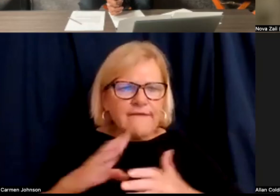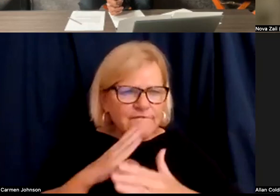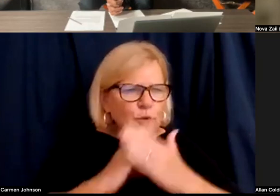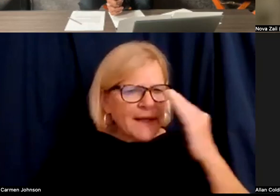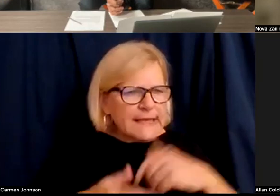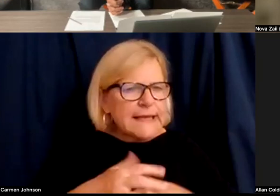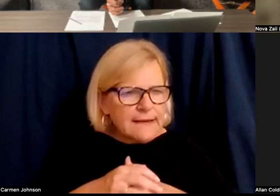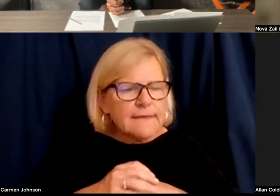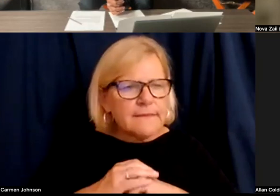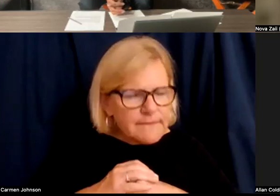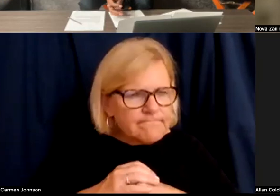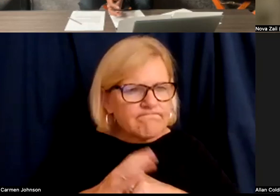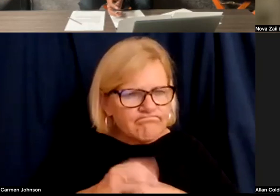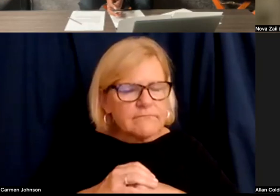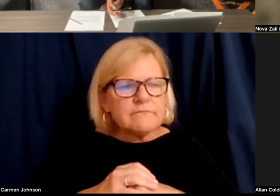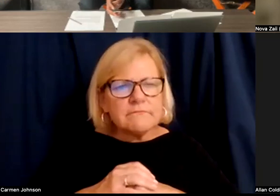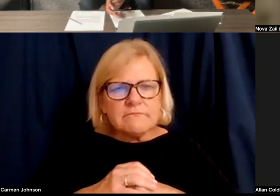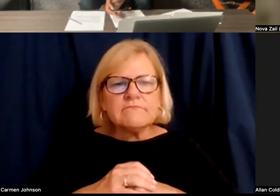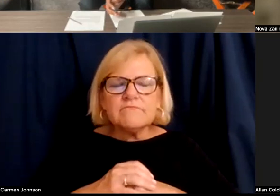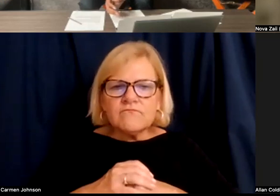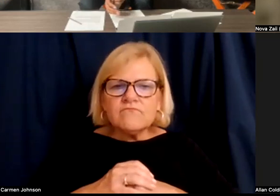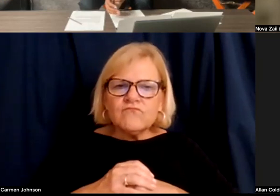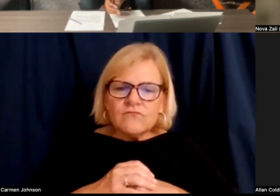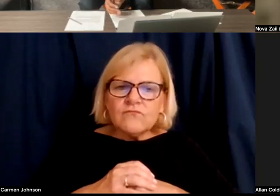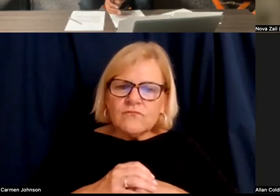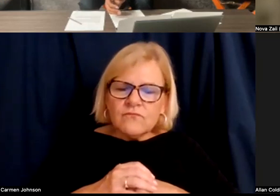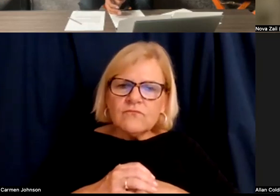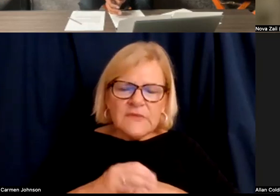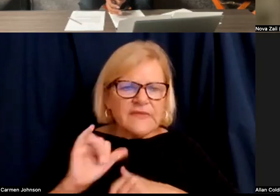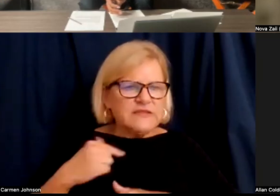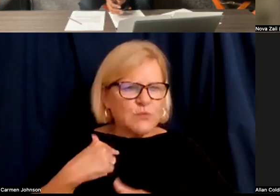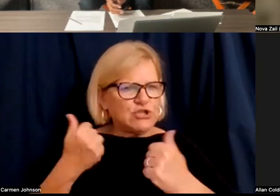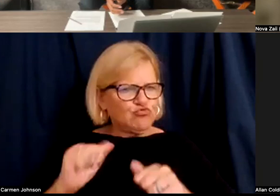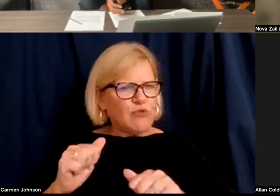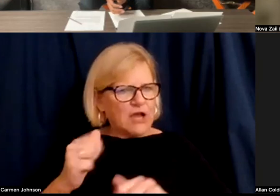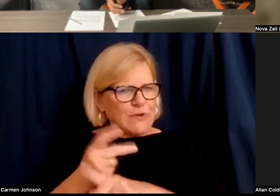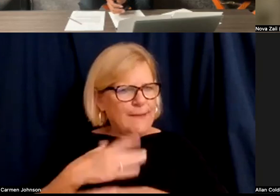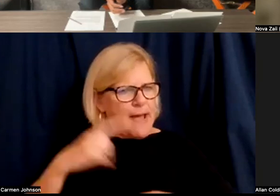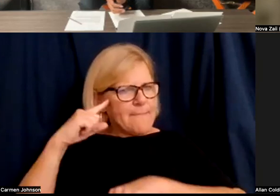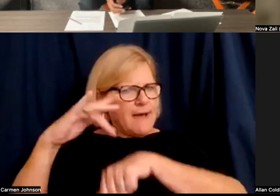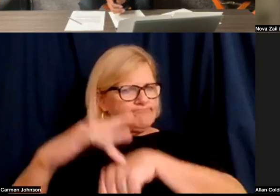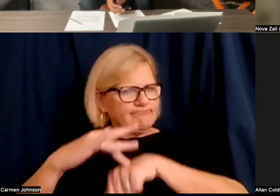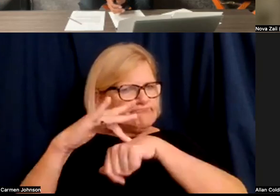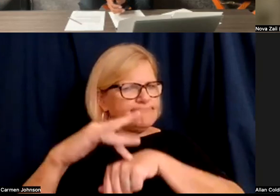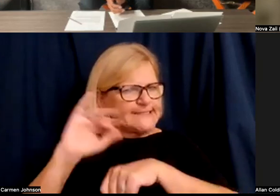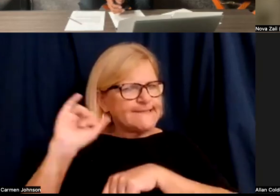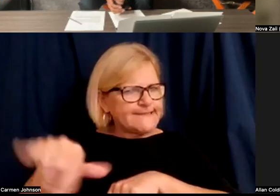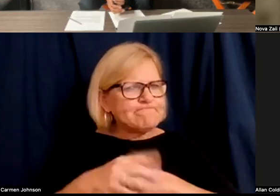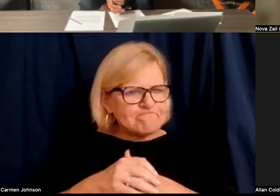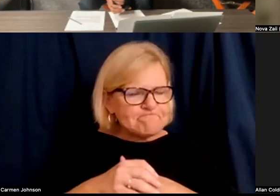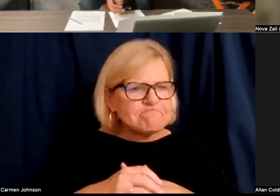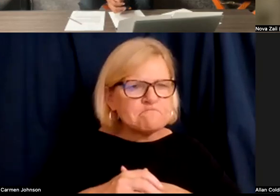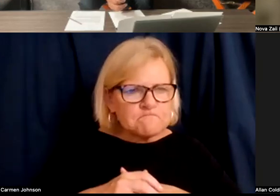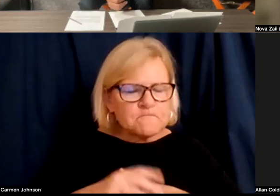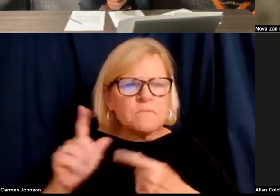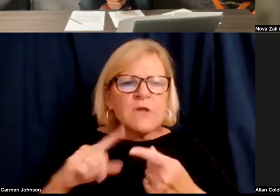humility in a way, you know. So that's what I try and keep my mind focused on.